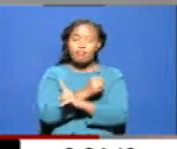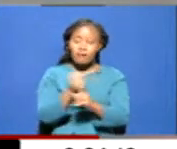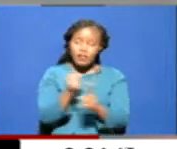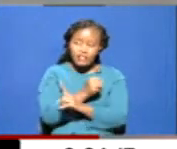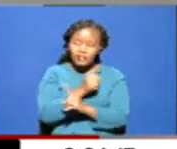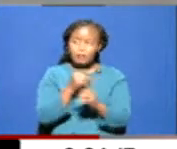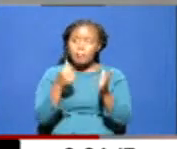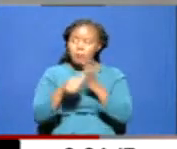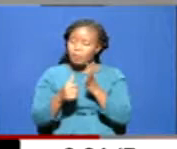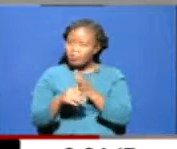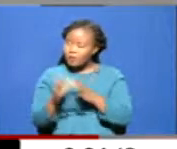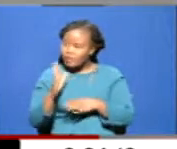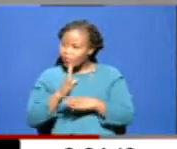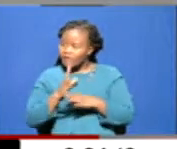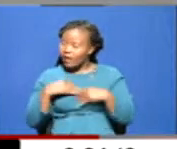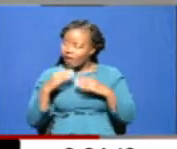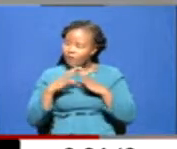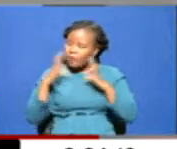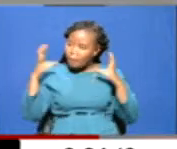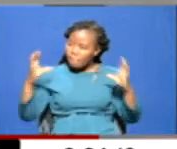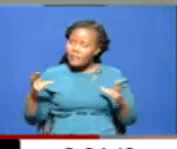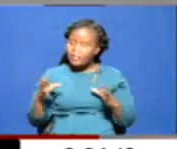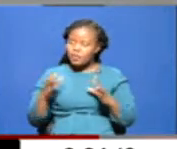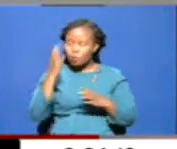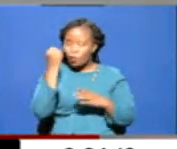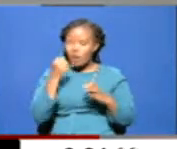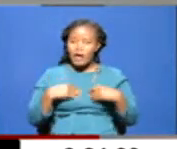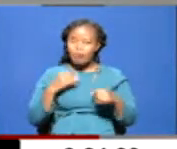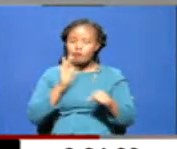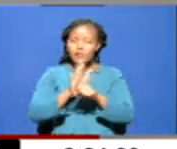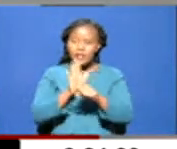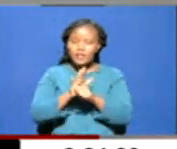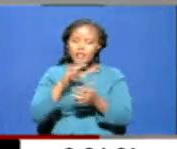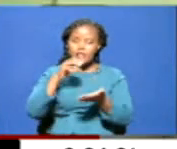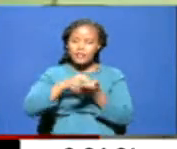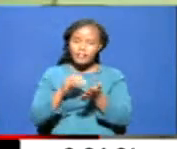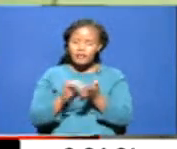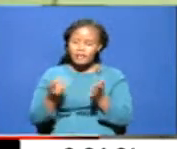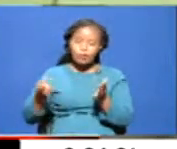as a major cause for the rise in cases of gender-based violence in the country.